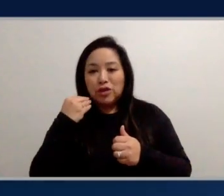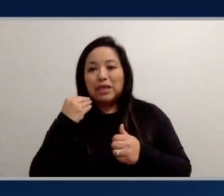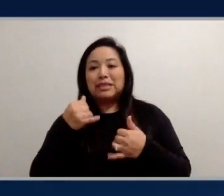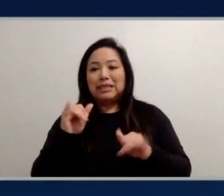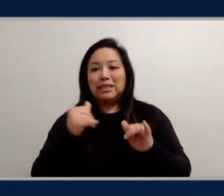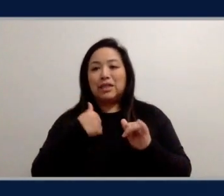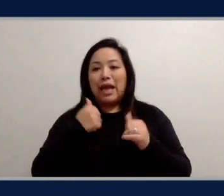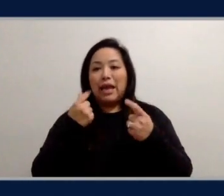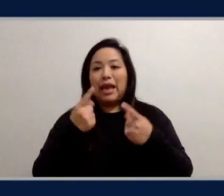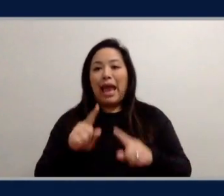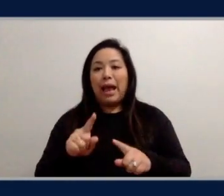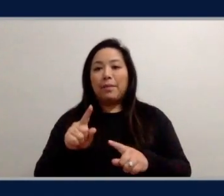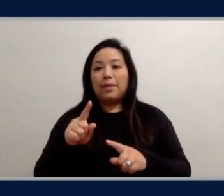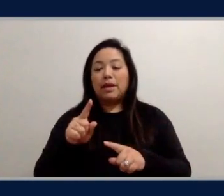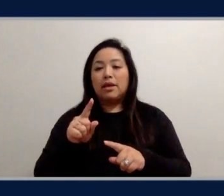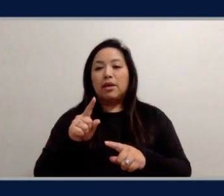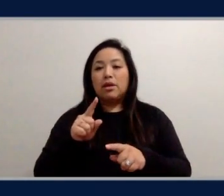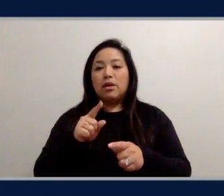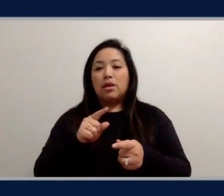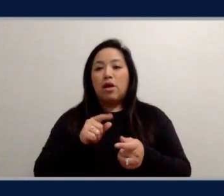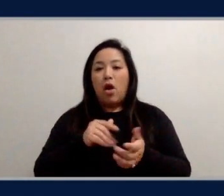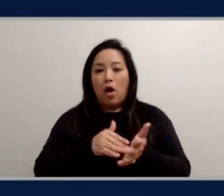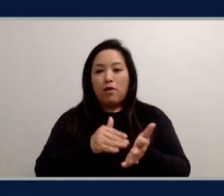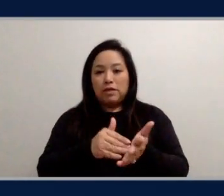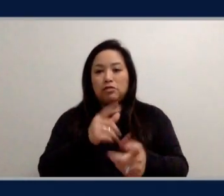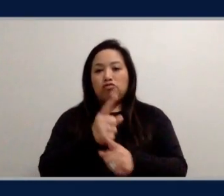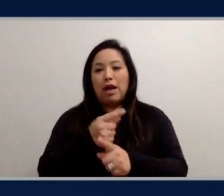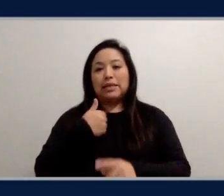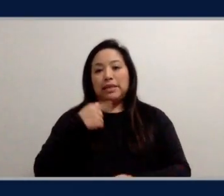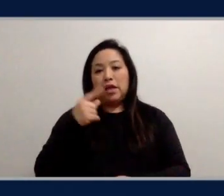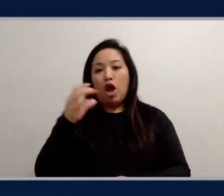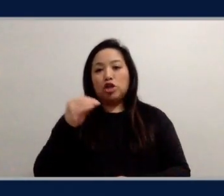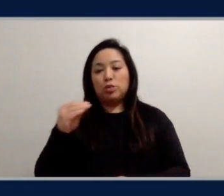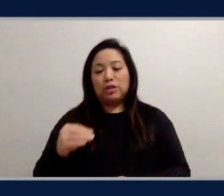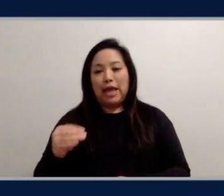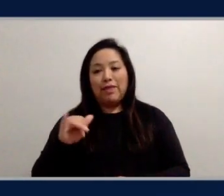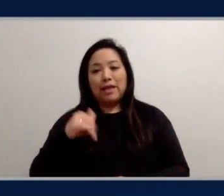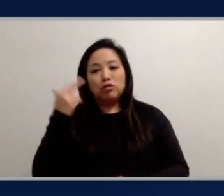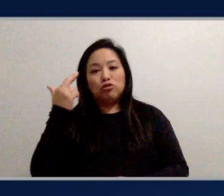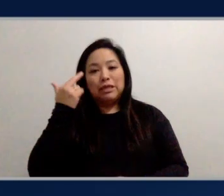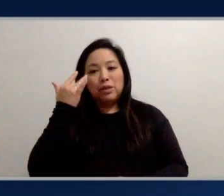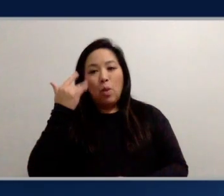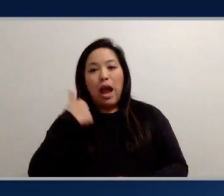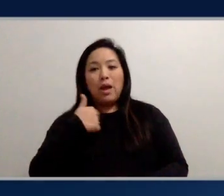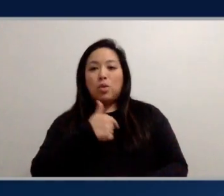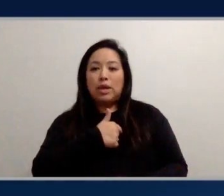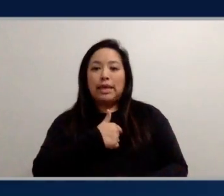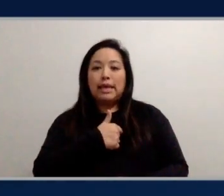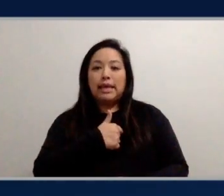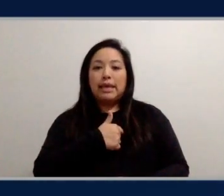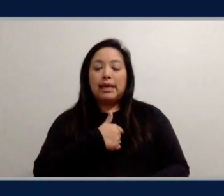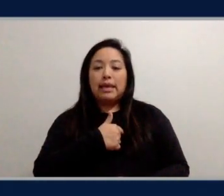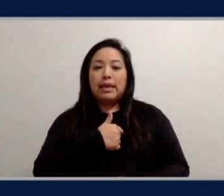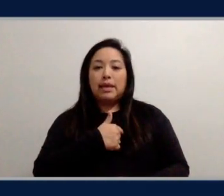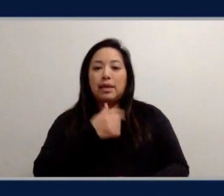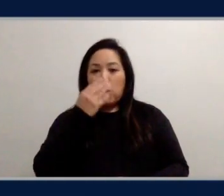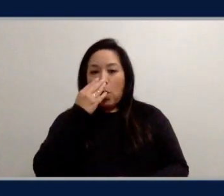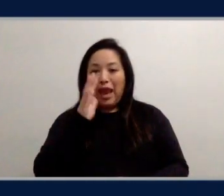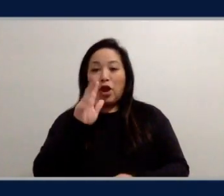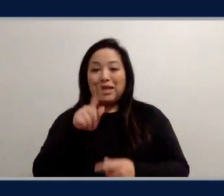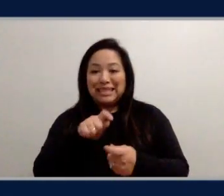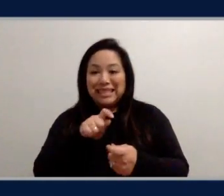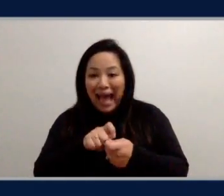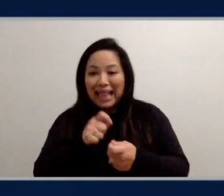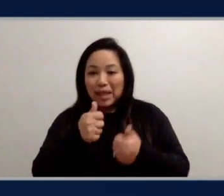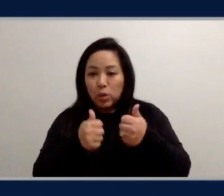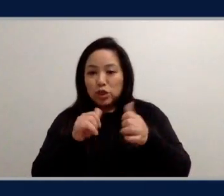off suspicion. 100%. Yeah. 100%. And Sorry, this is Todd. why we don't share exactly which patterns are we looking for.